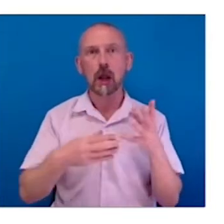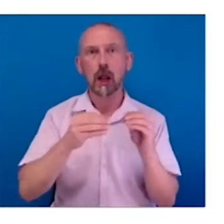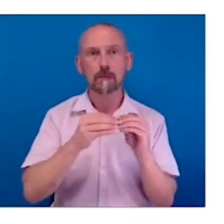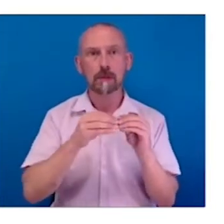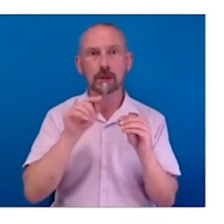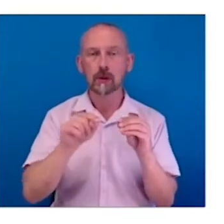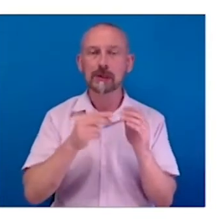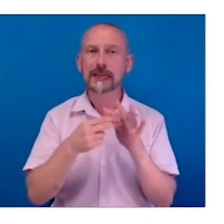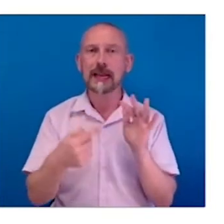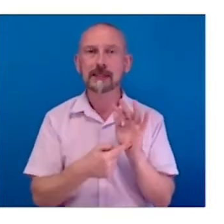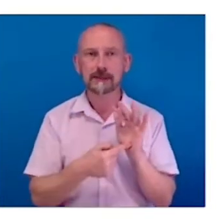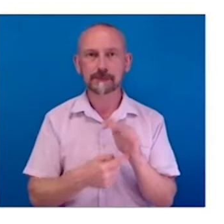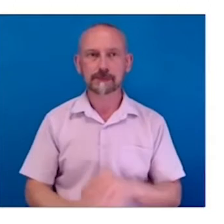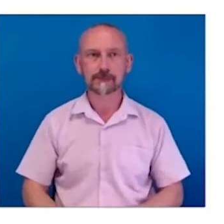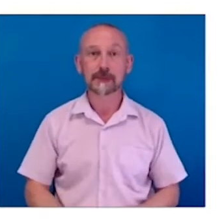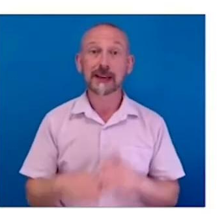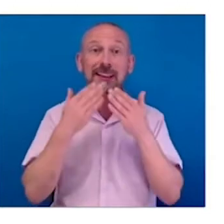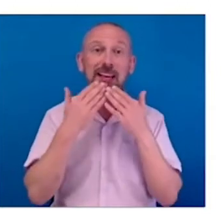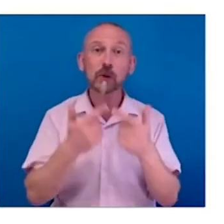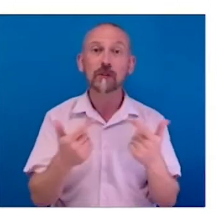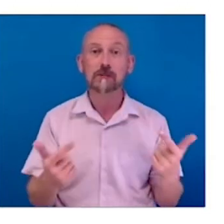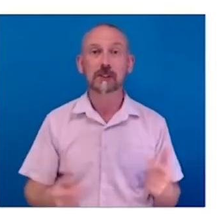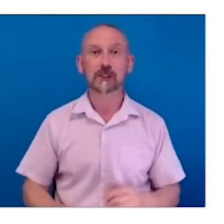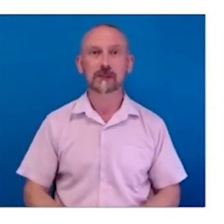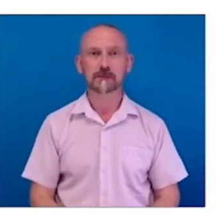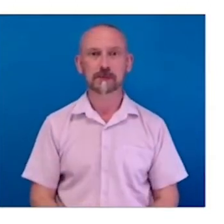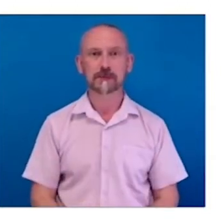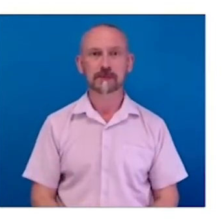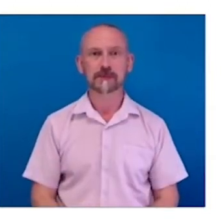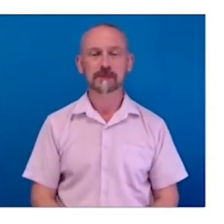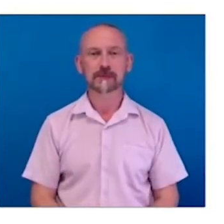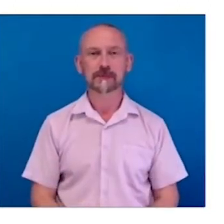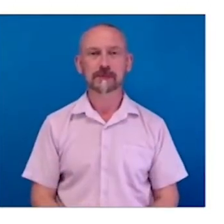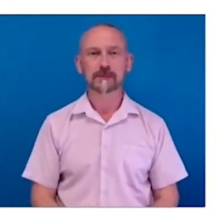uwclub.net. Thank you very much.